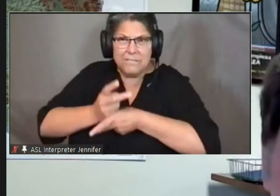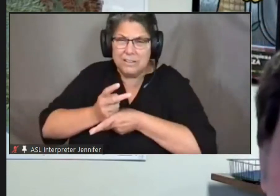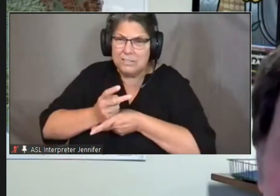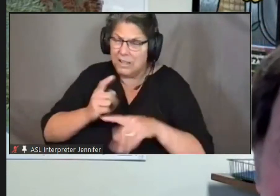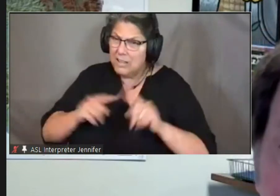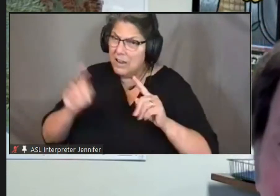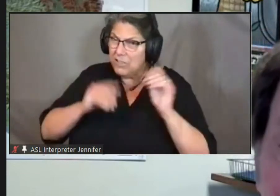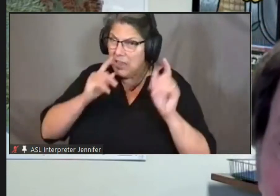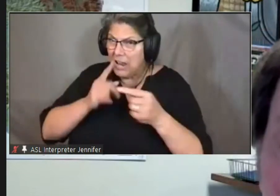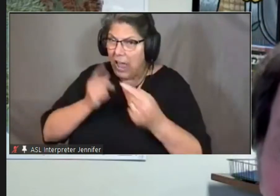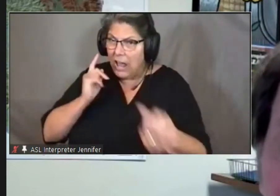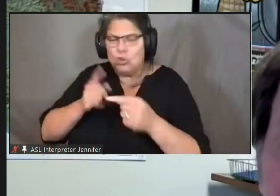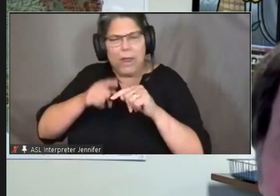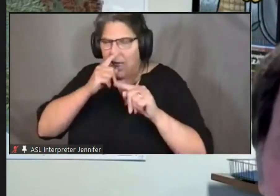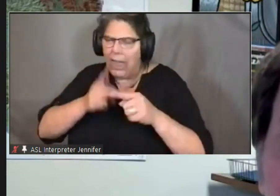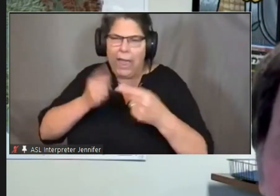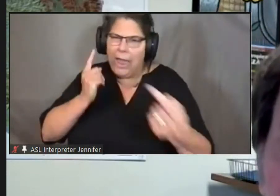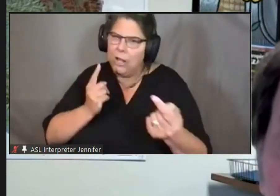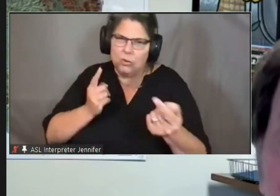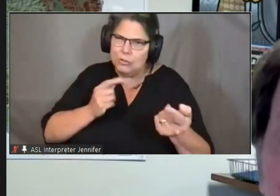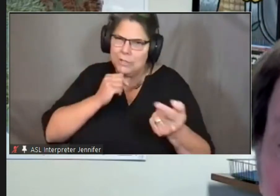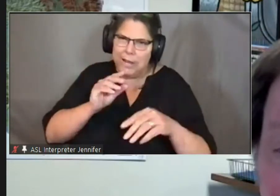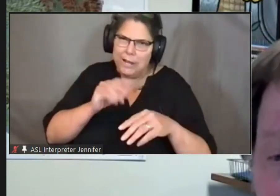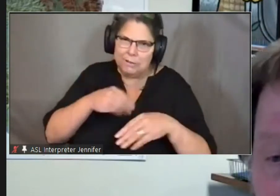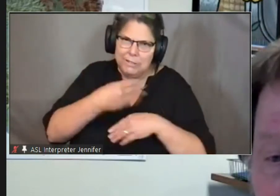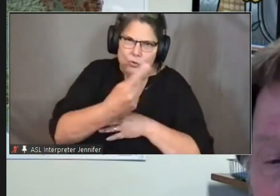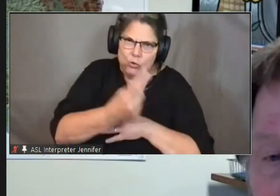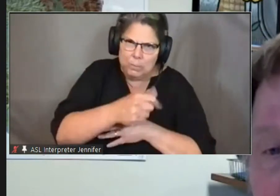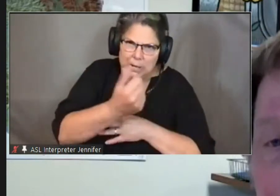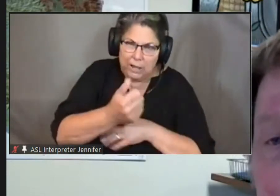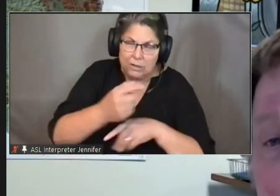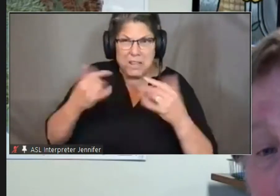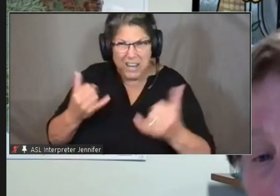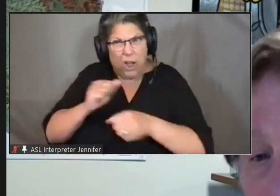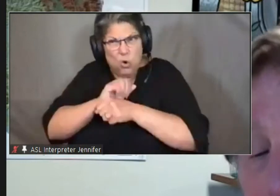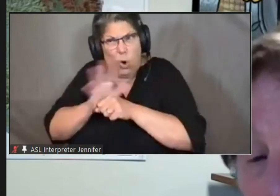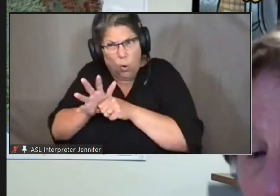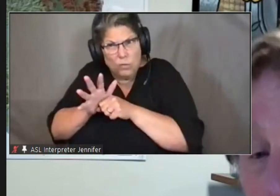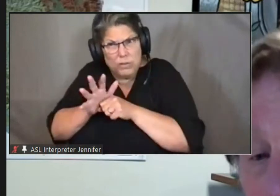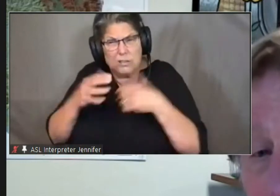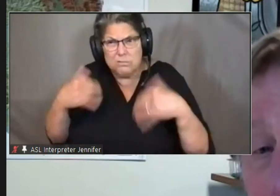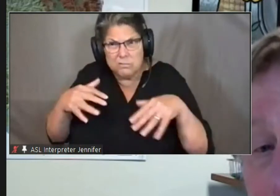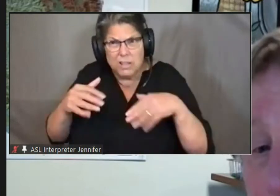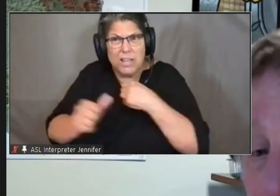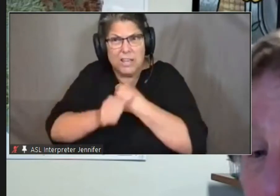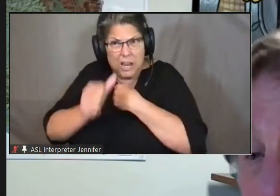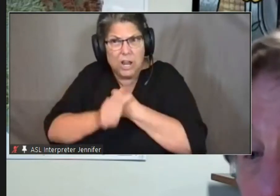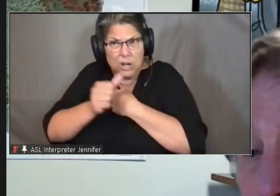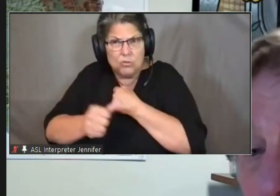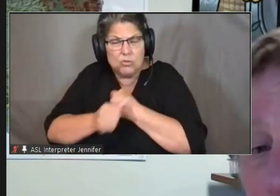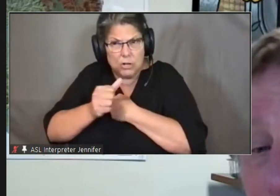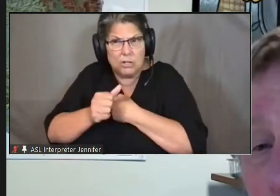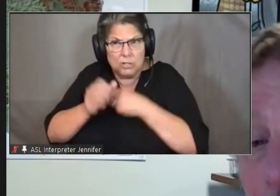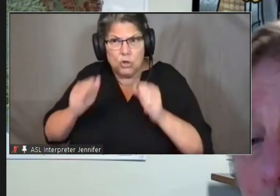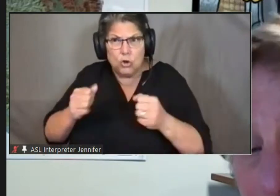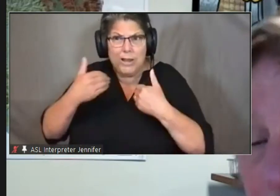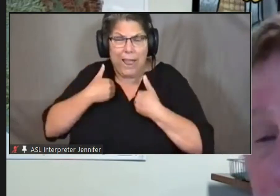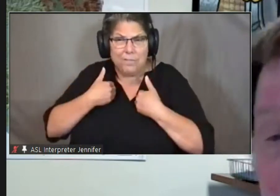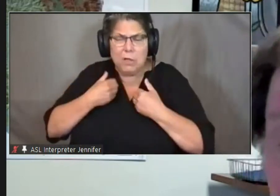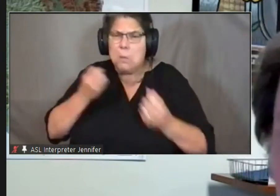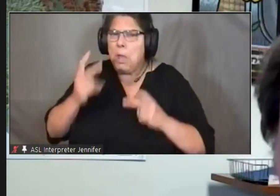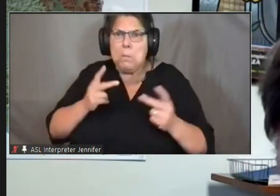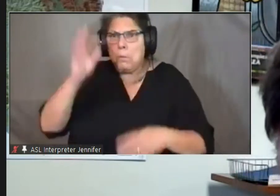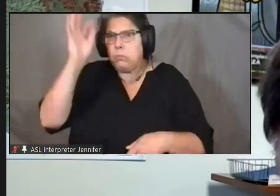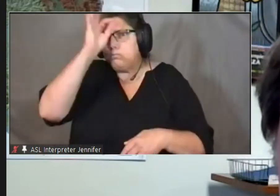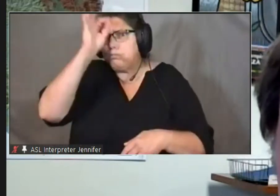which is not contagious. We're in a situation where COVID is very dangerous and they could be harboring it. Many people don't even know they have